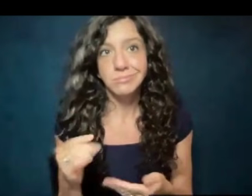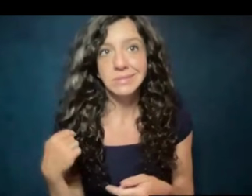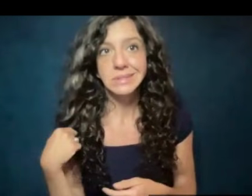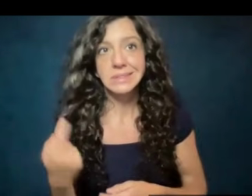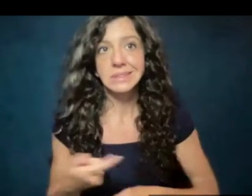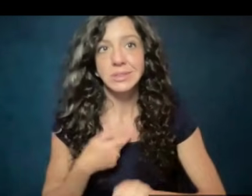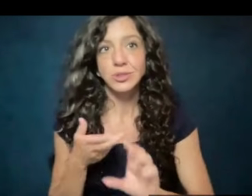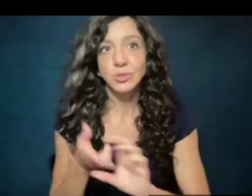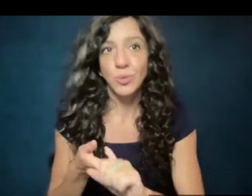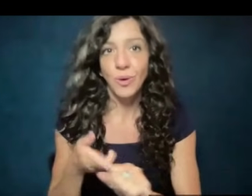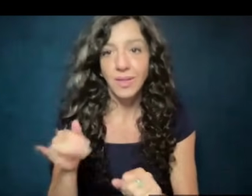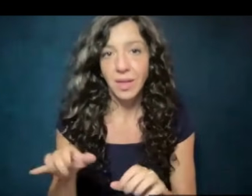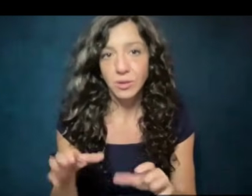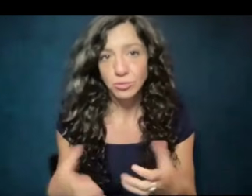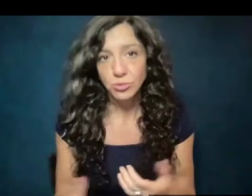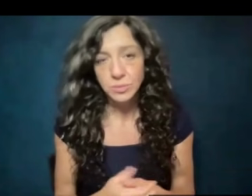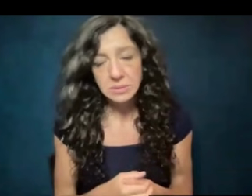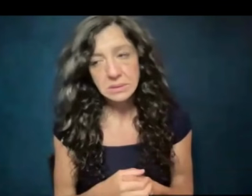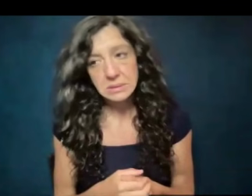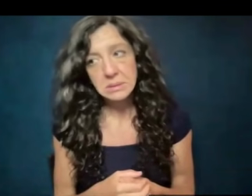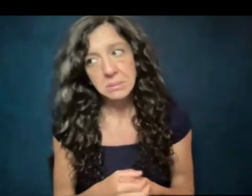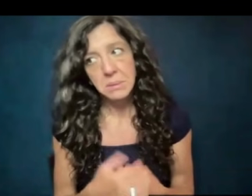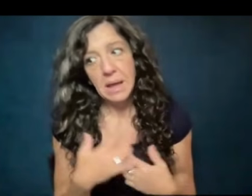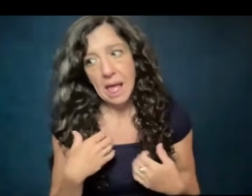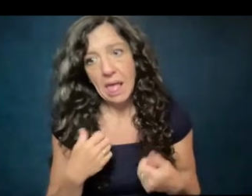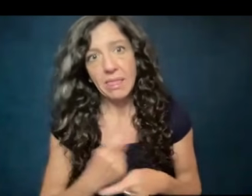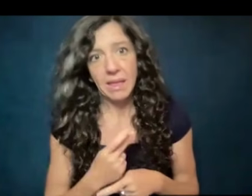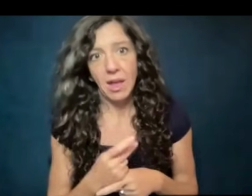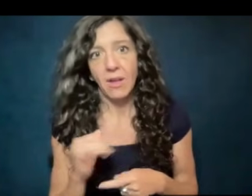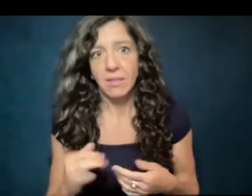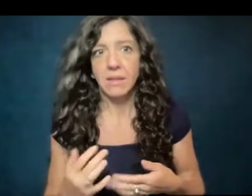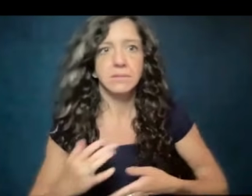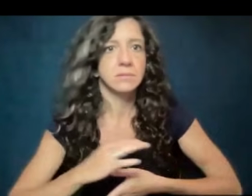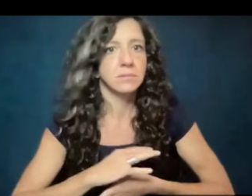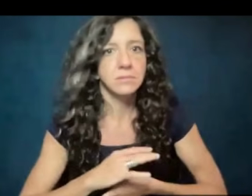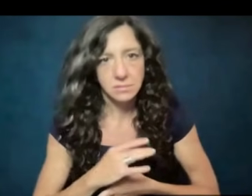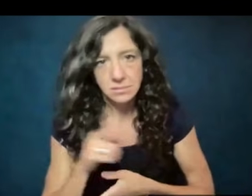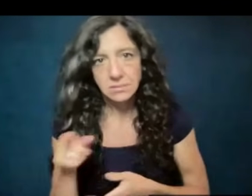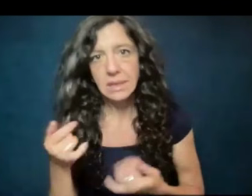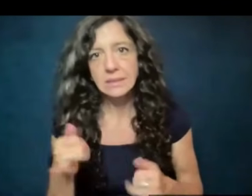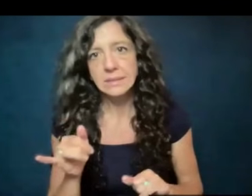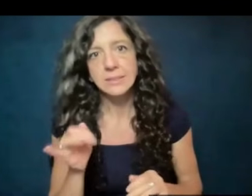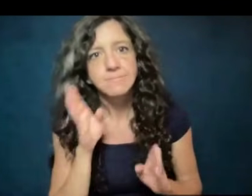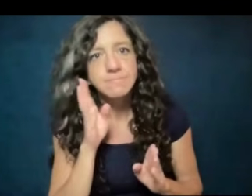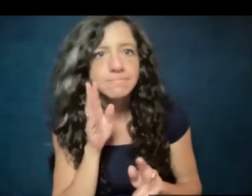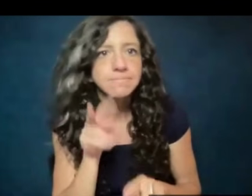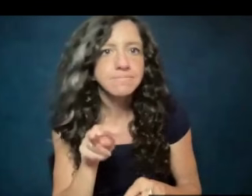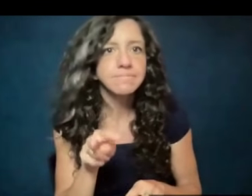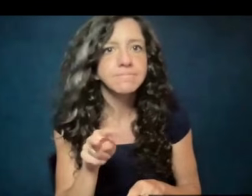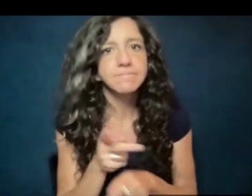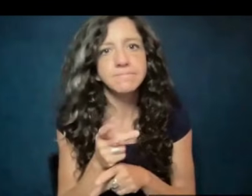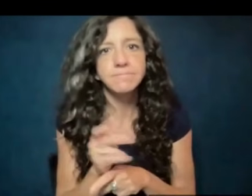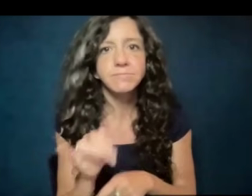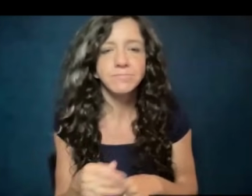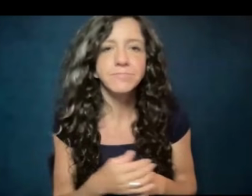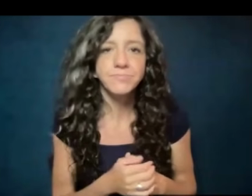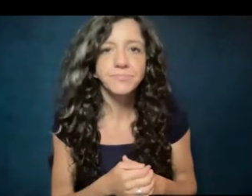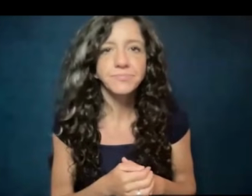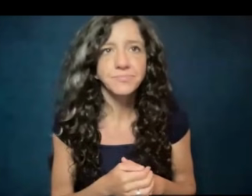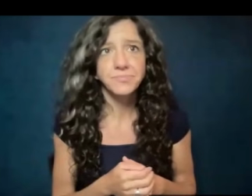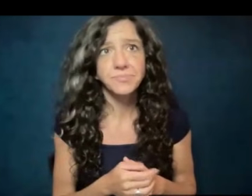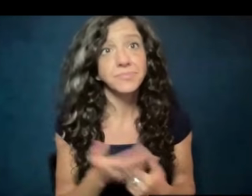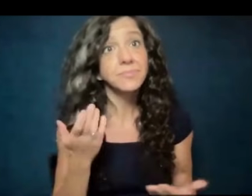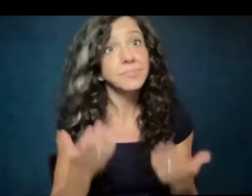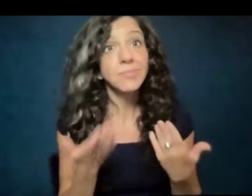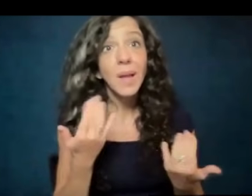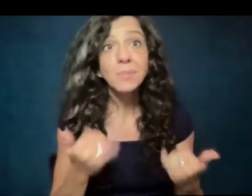crew, but healthcare is one of the things that they still watch out for. And they may very well hold open